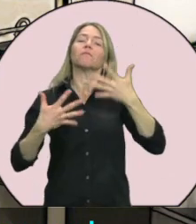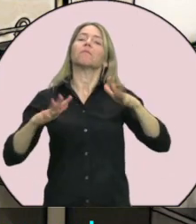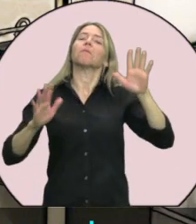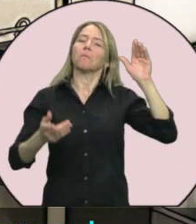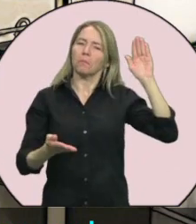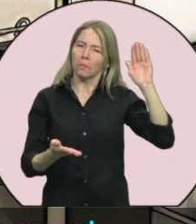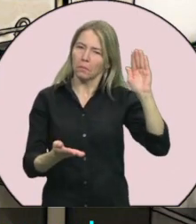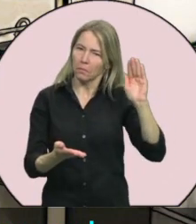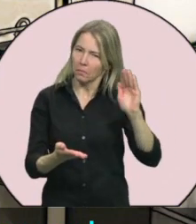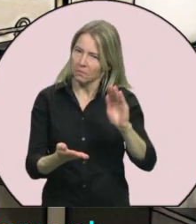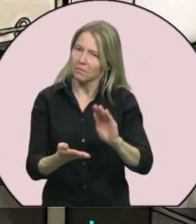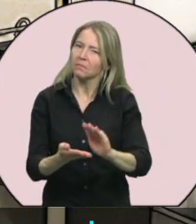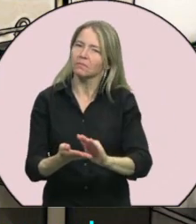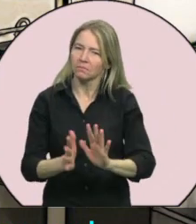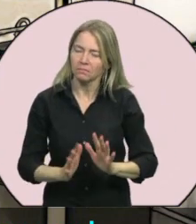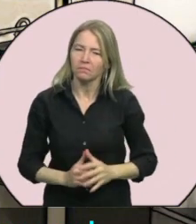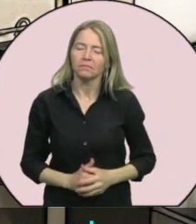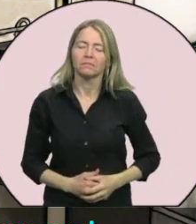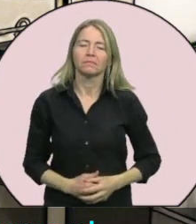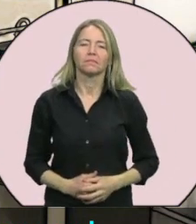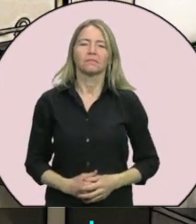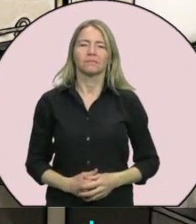meningitis, basically.